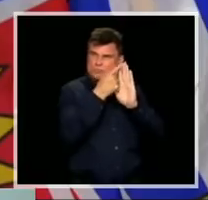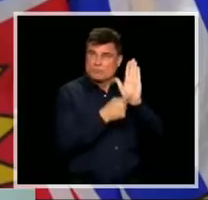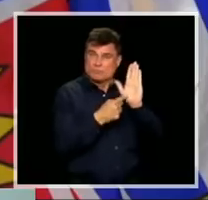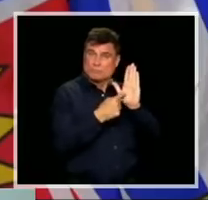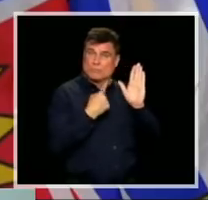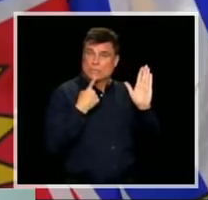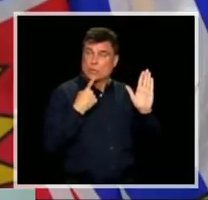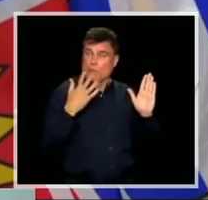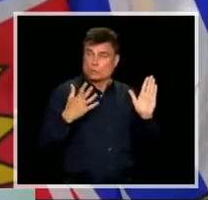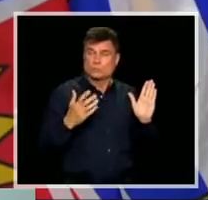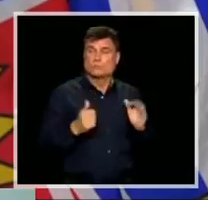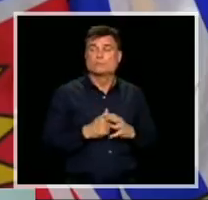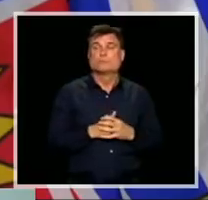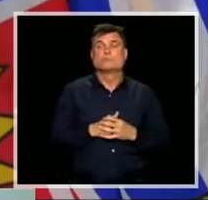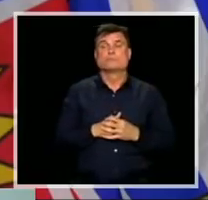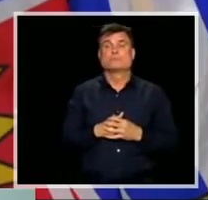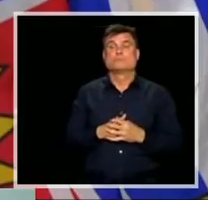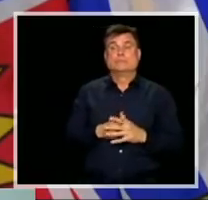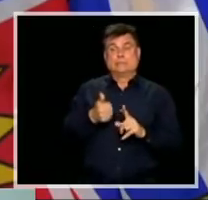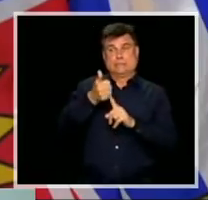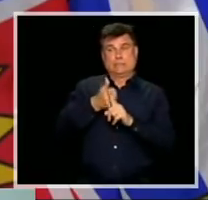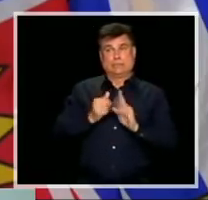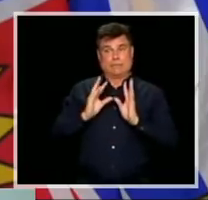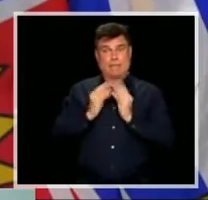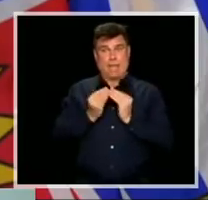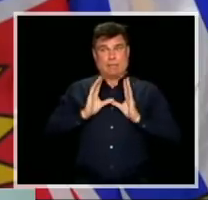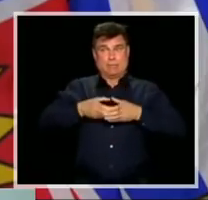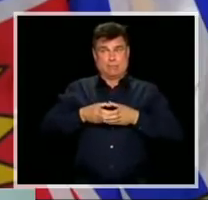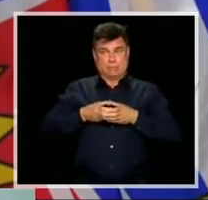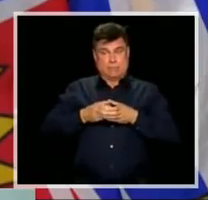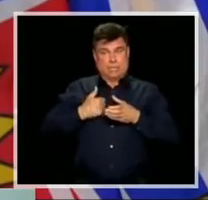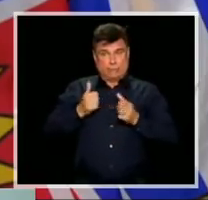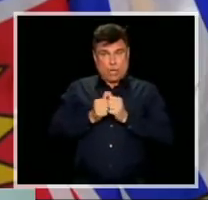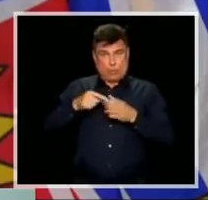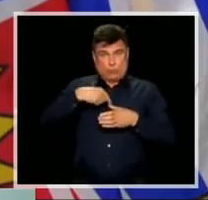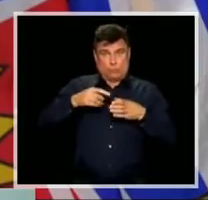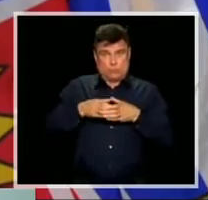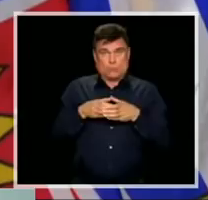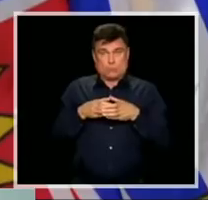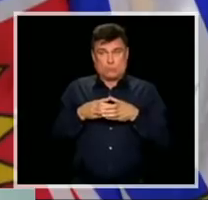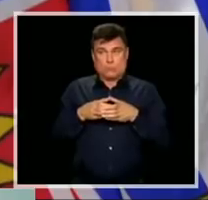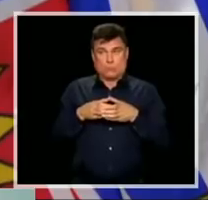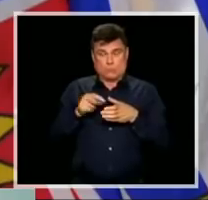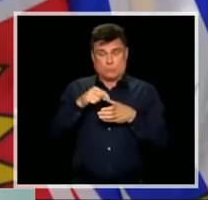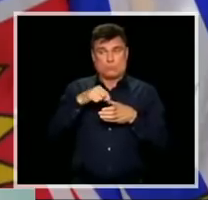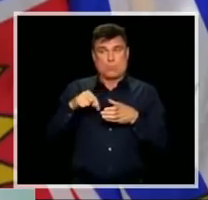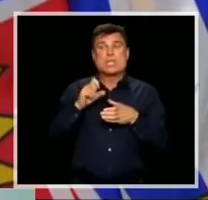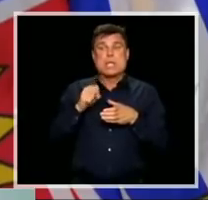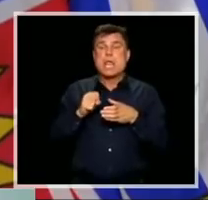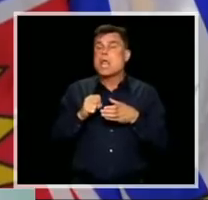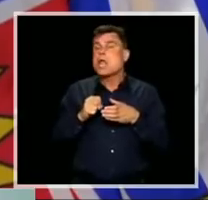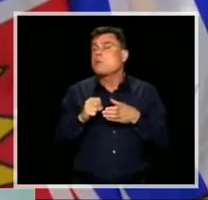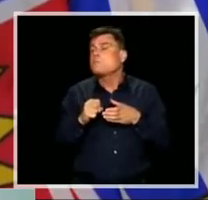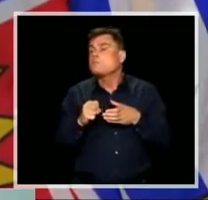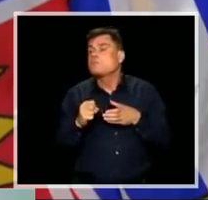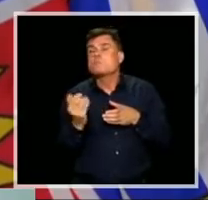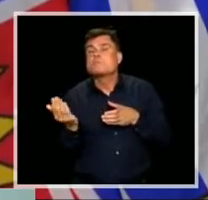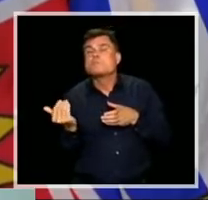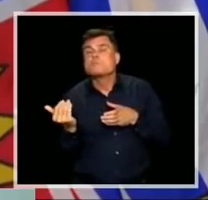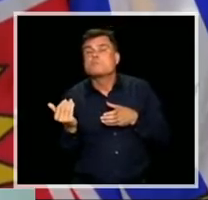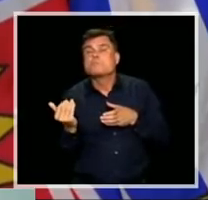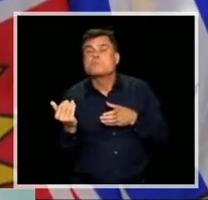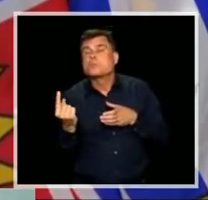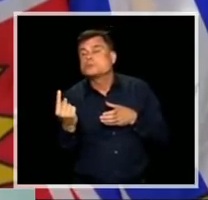So those are the types of considerations people have to have. If you're not going back to school, if you're not going back to work, or